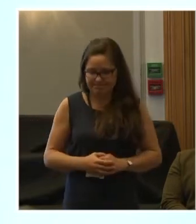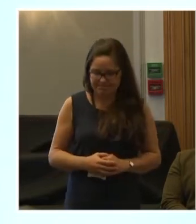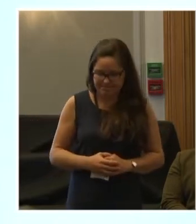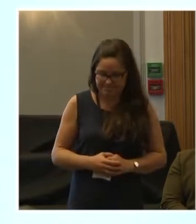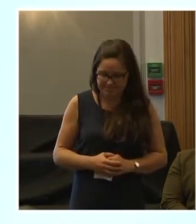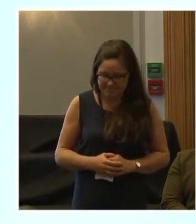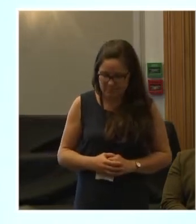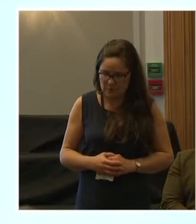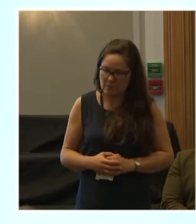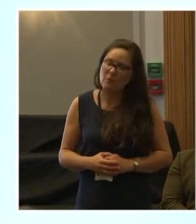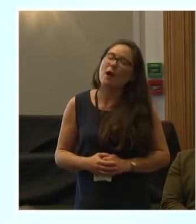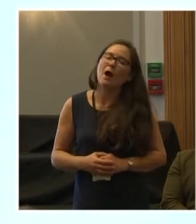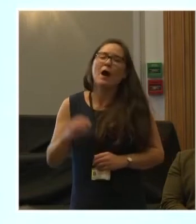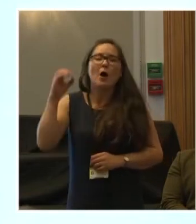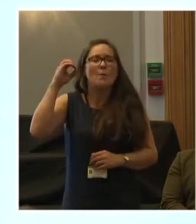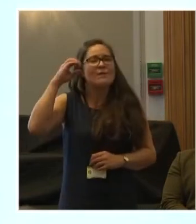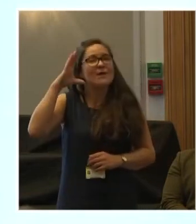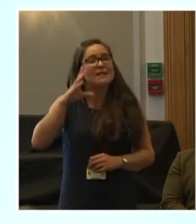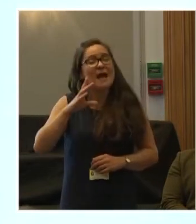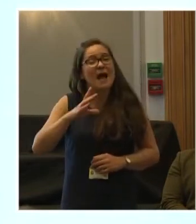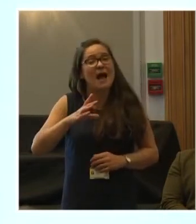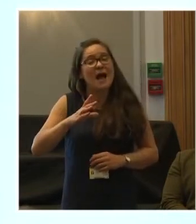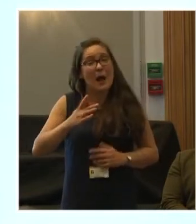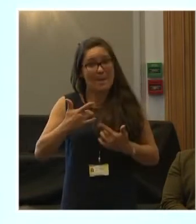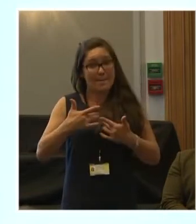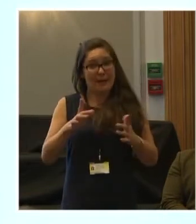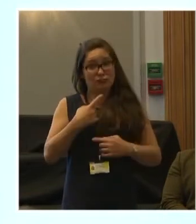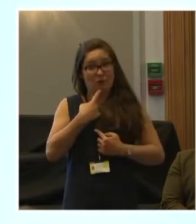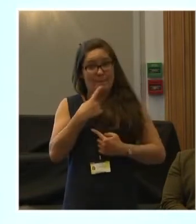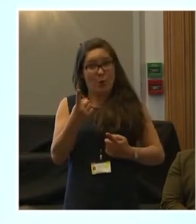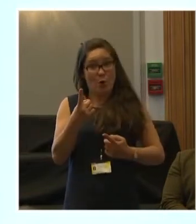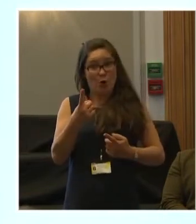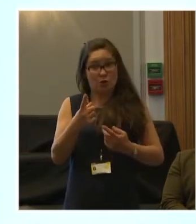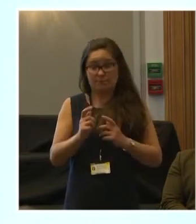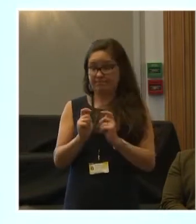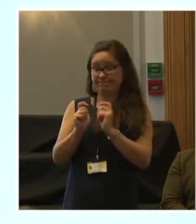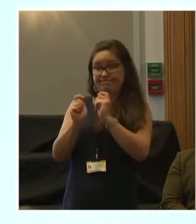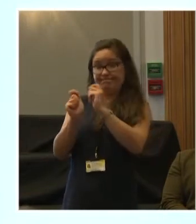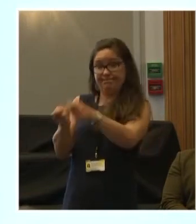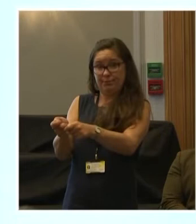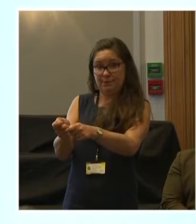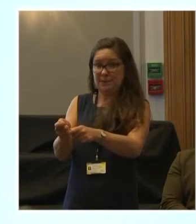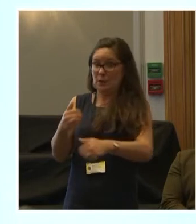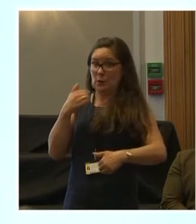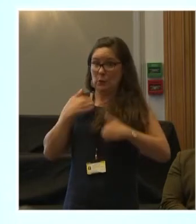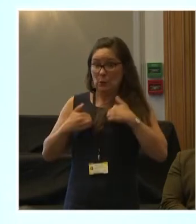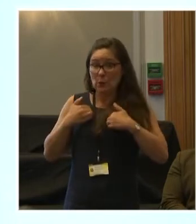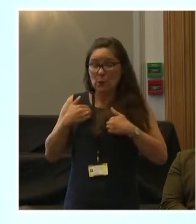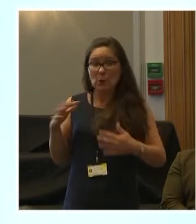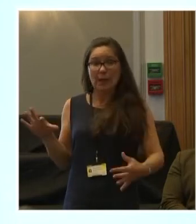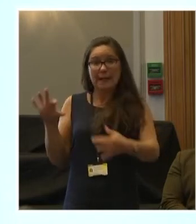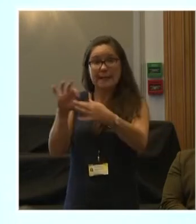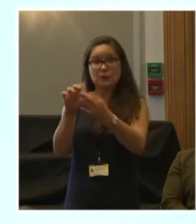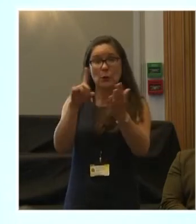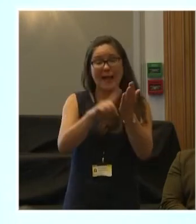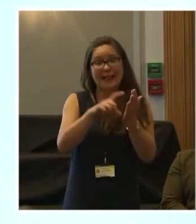Musagis has just submitted two final reports for very exciting projects. The first is for LCA, which is the most